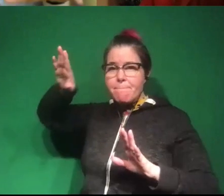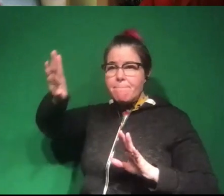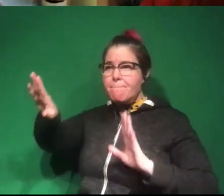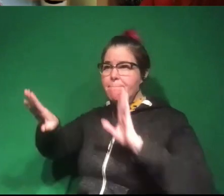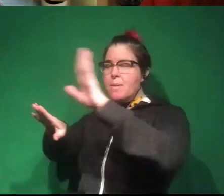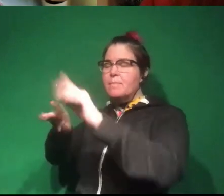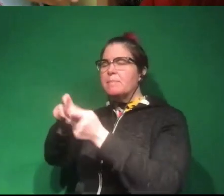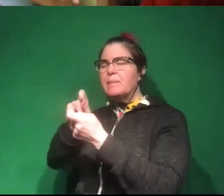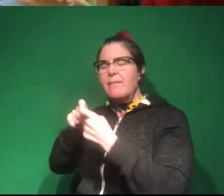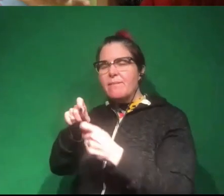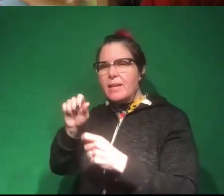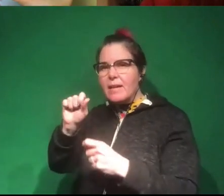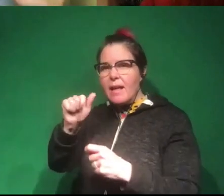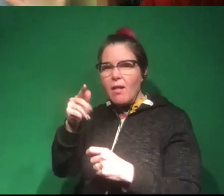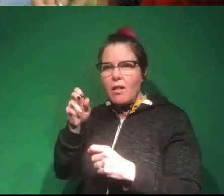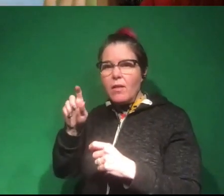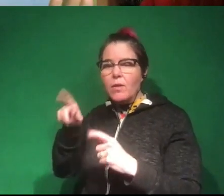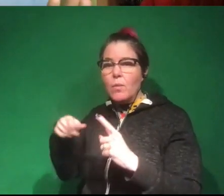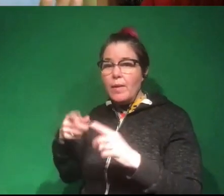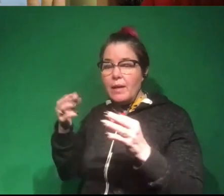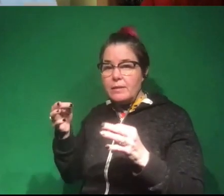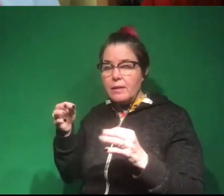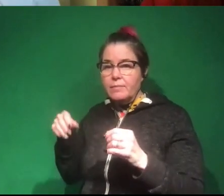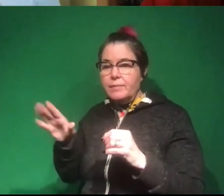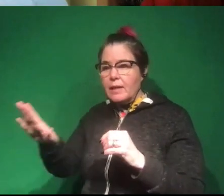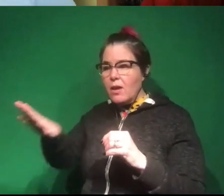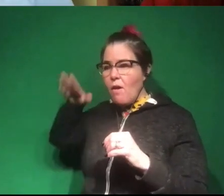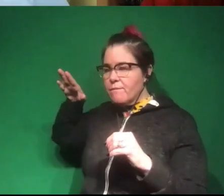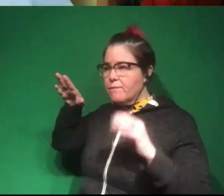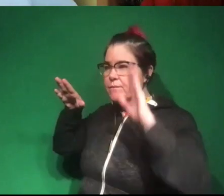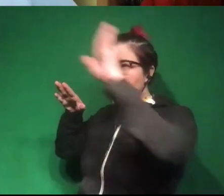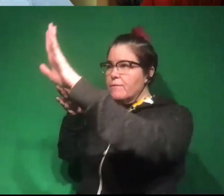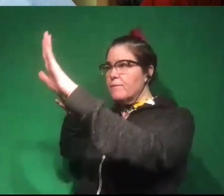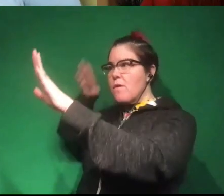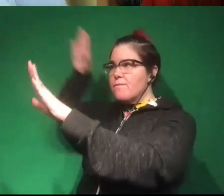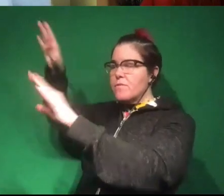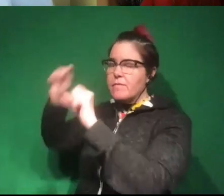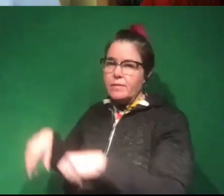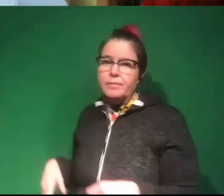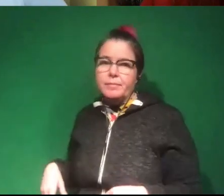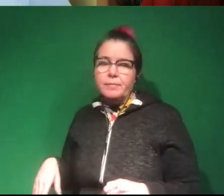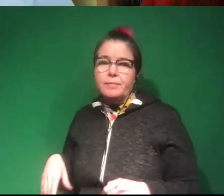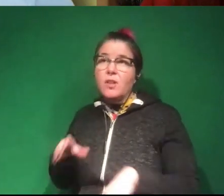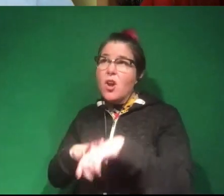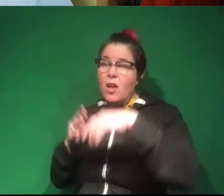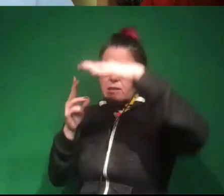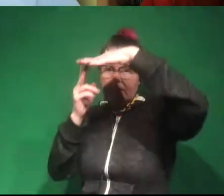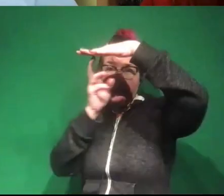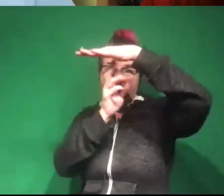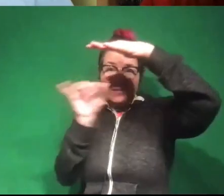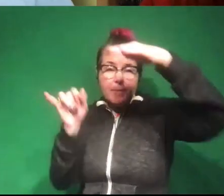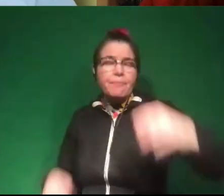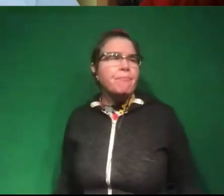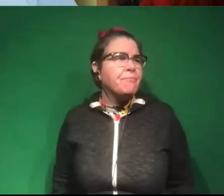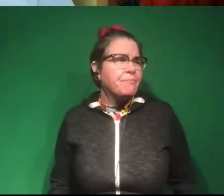certain angles that when they choose, they can just, detach from the wall and continue to climb up, and even on the ceilings as well. That's so